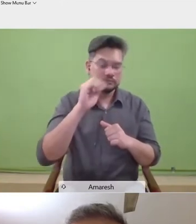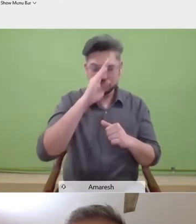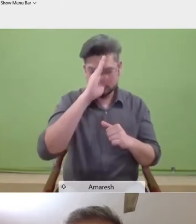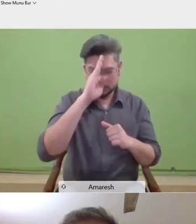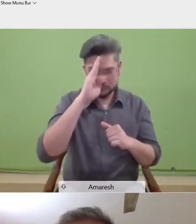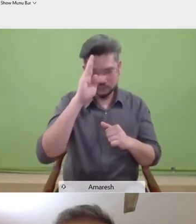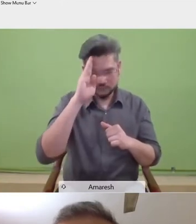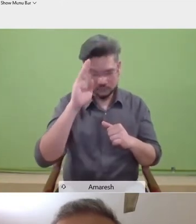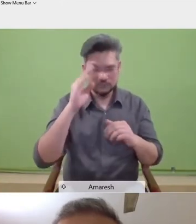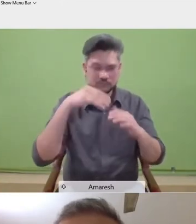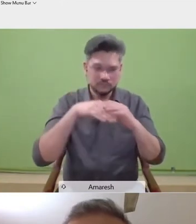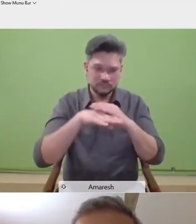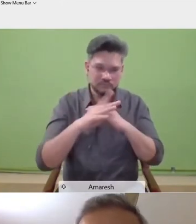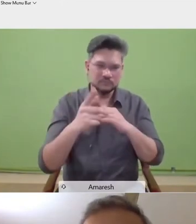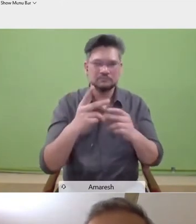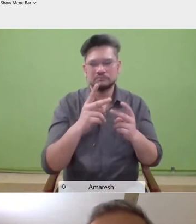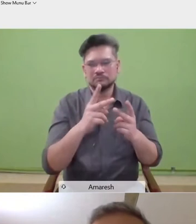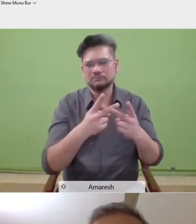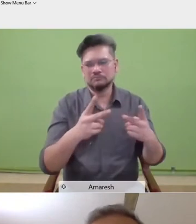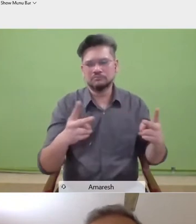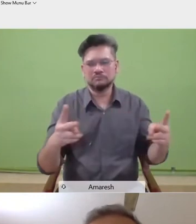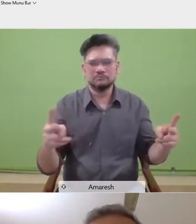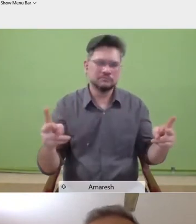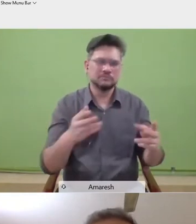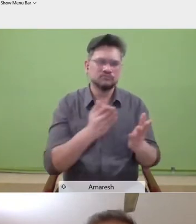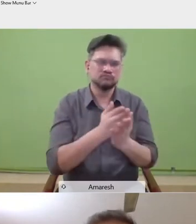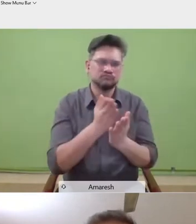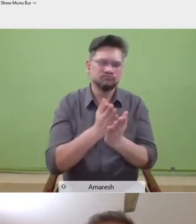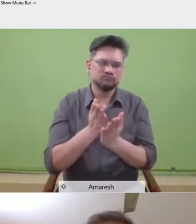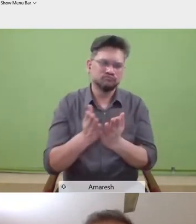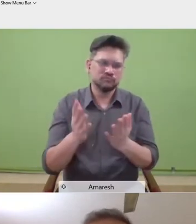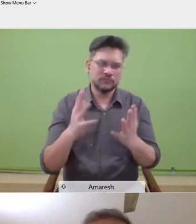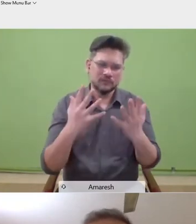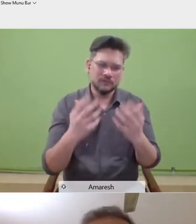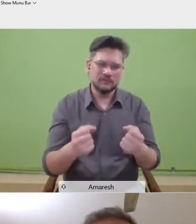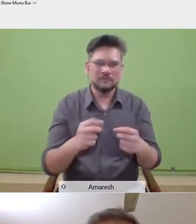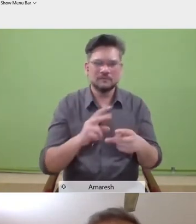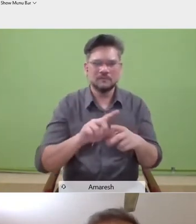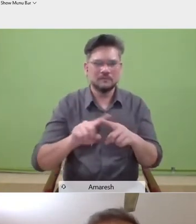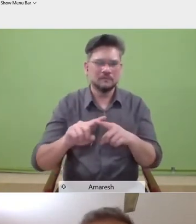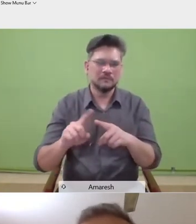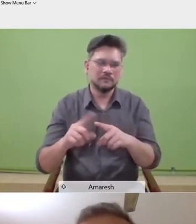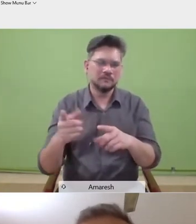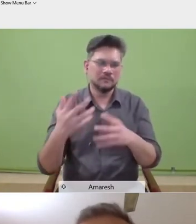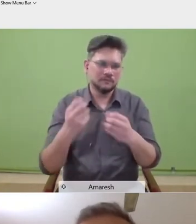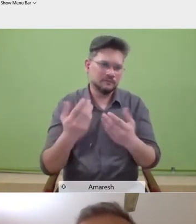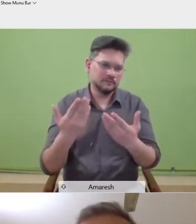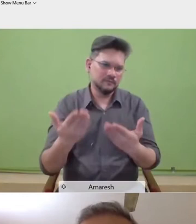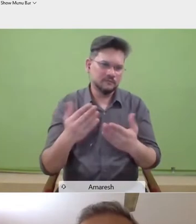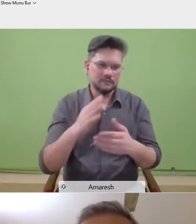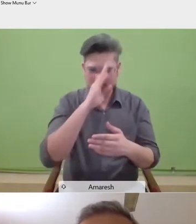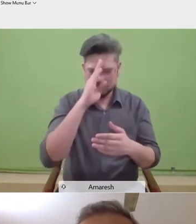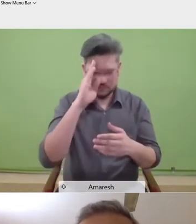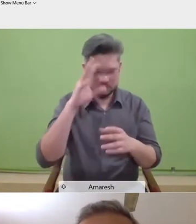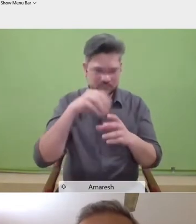disciplinary interdisciplinary interdisciplinary and multidisciplinary so that